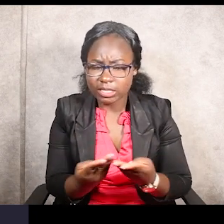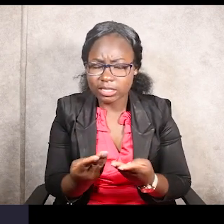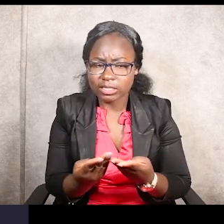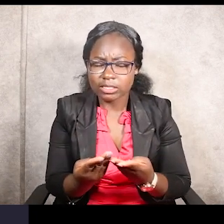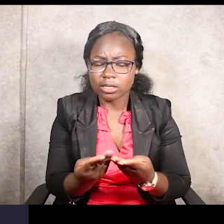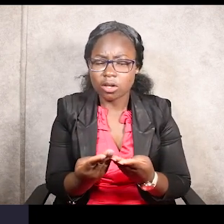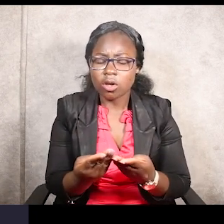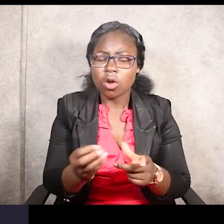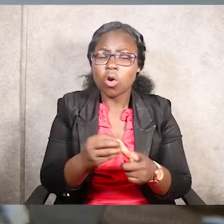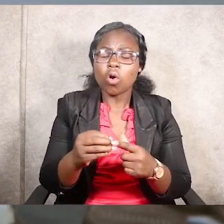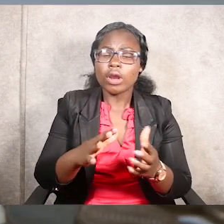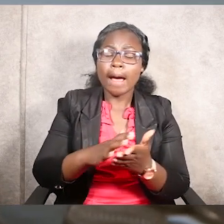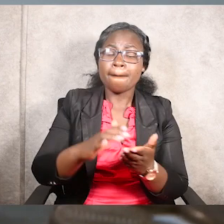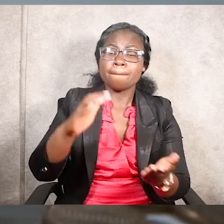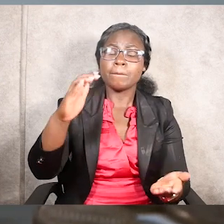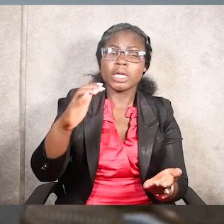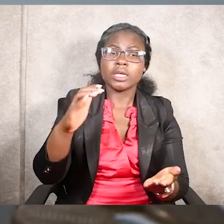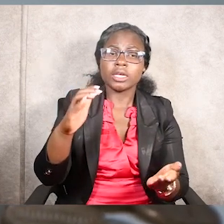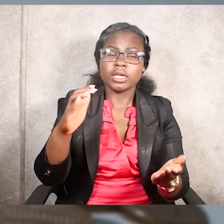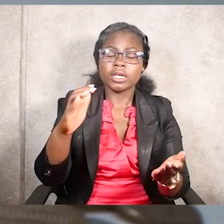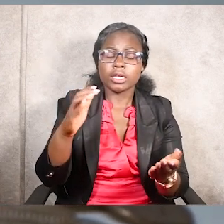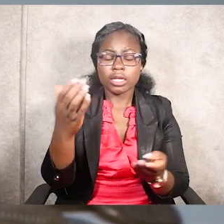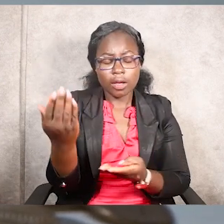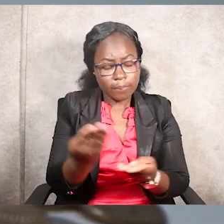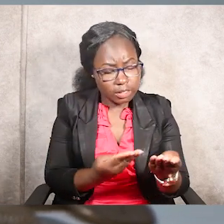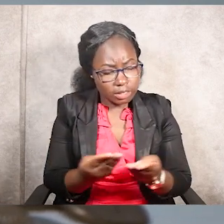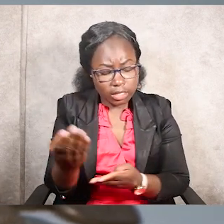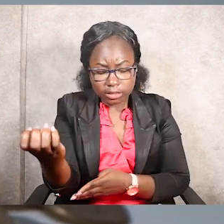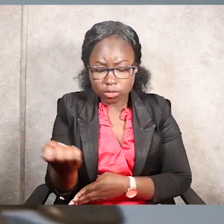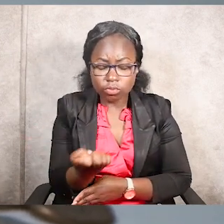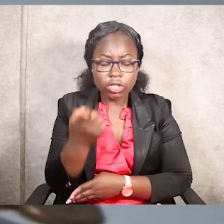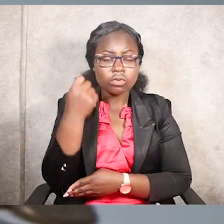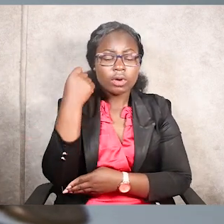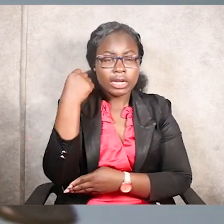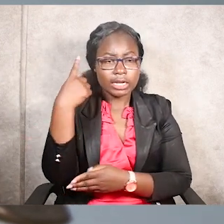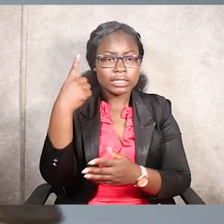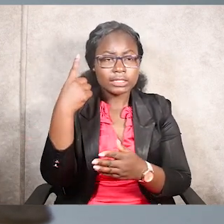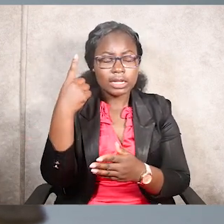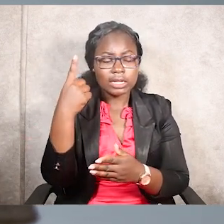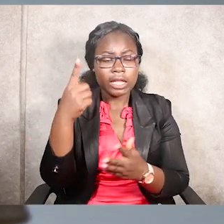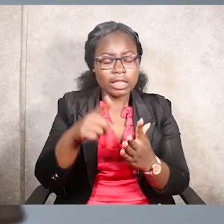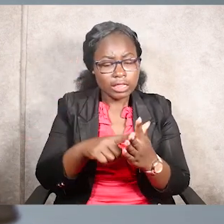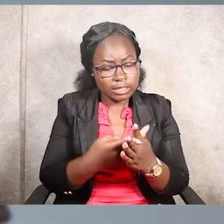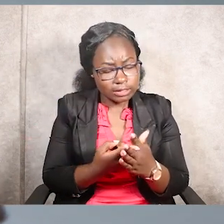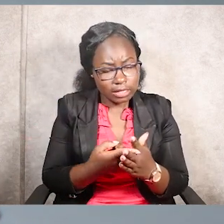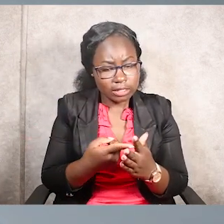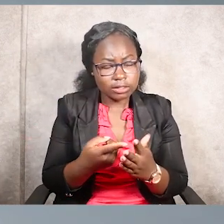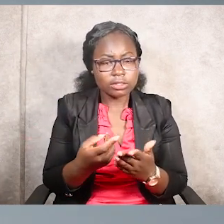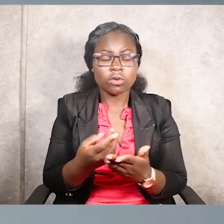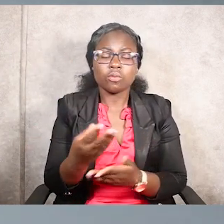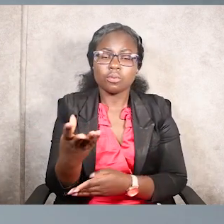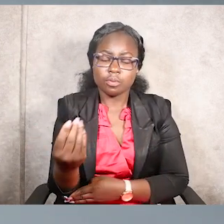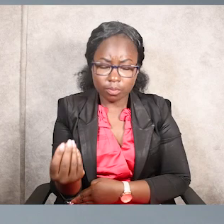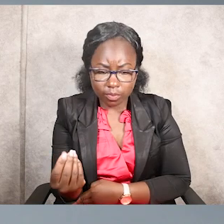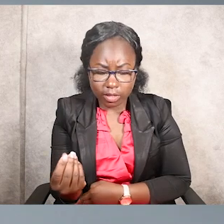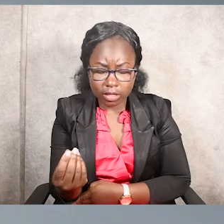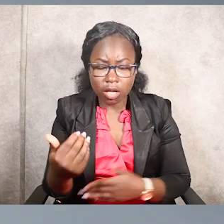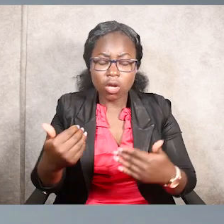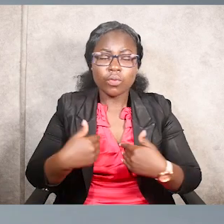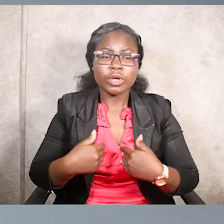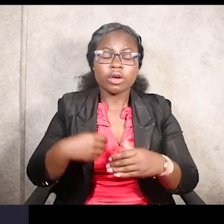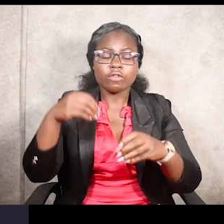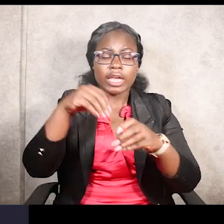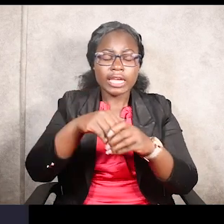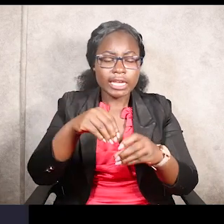a big corporate, you need to understand the sources of finance. We have internal sources